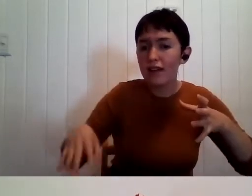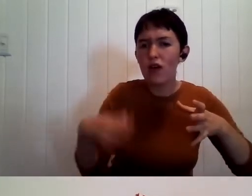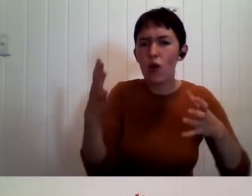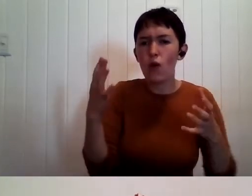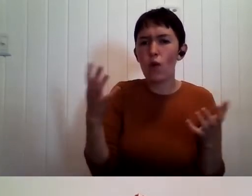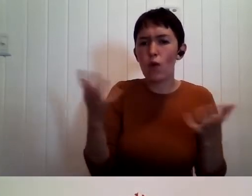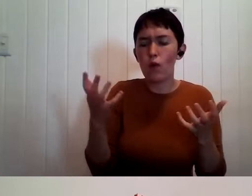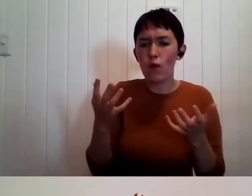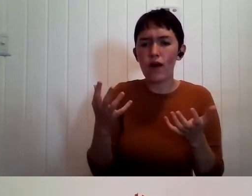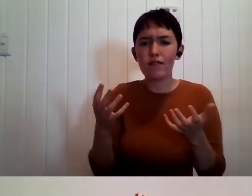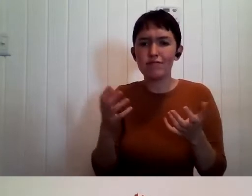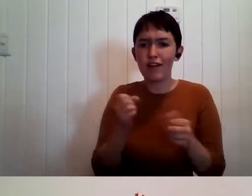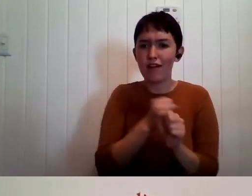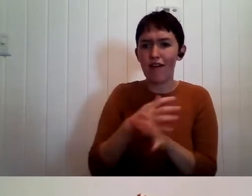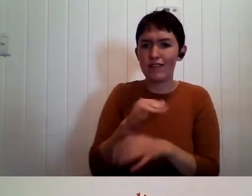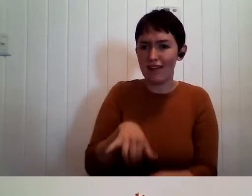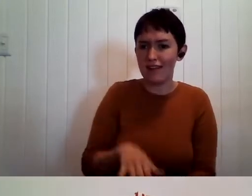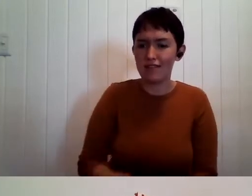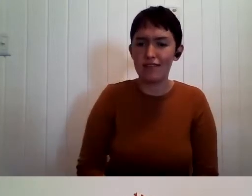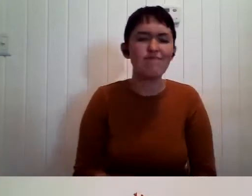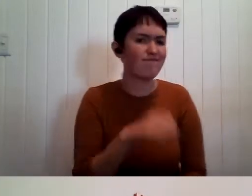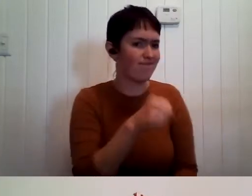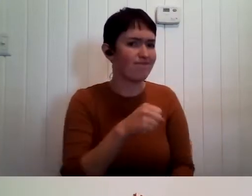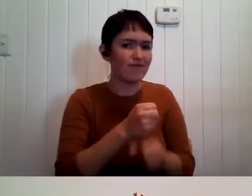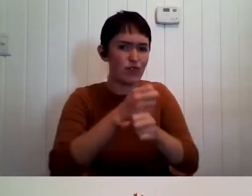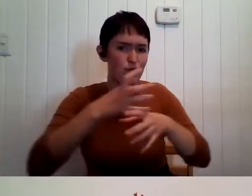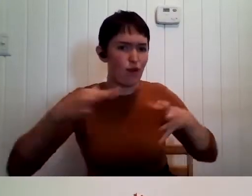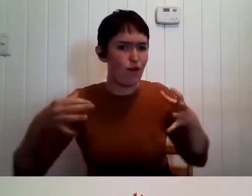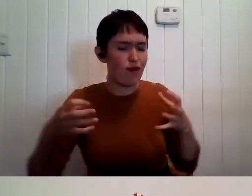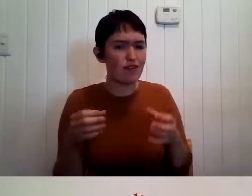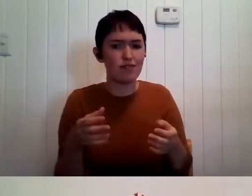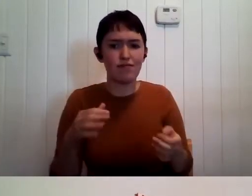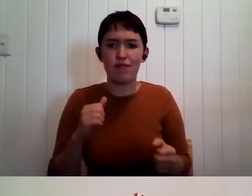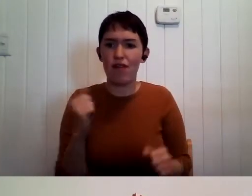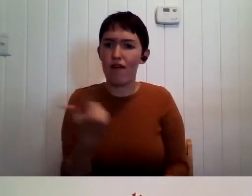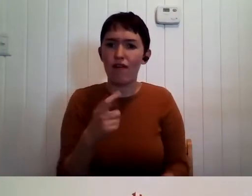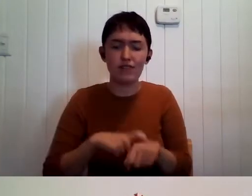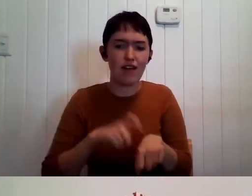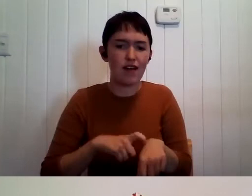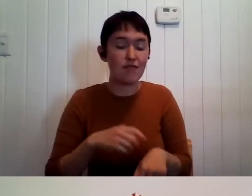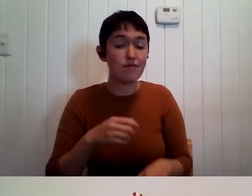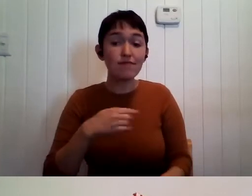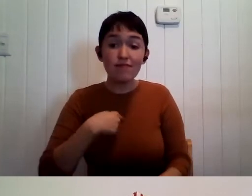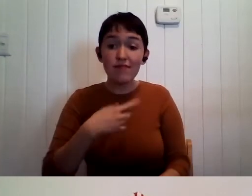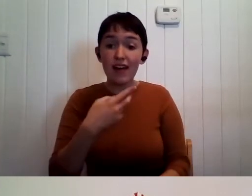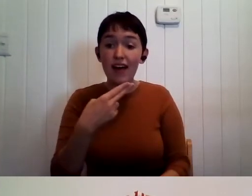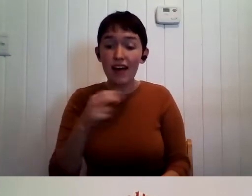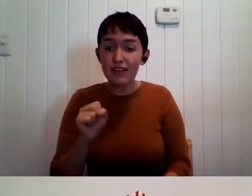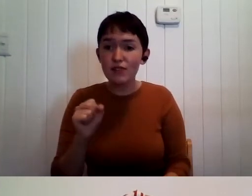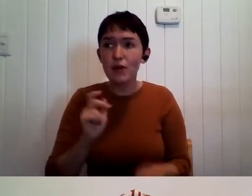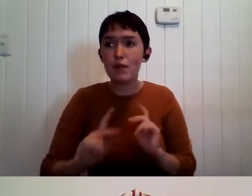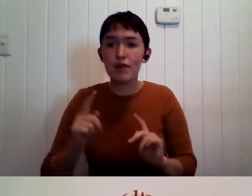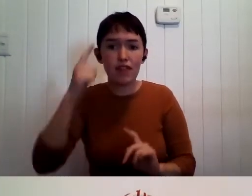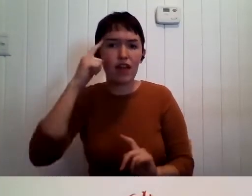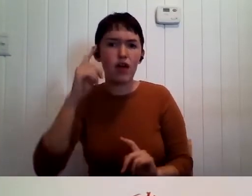Oh, absolutely. It's growing all the time. I think when I was in high school, they're like, wow, this is a new big thing. And I think